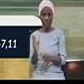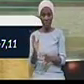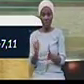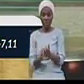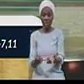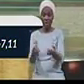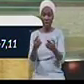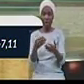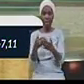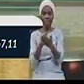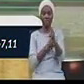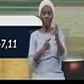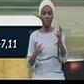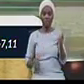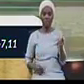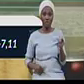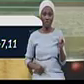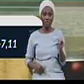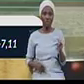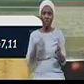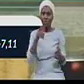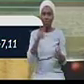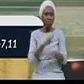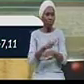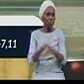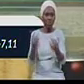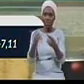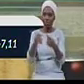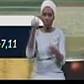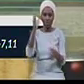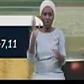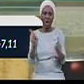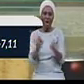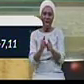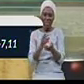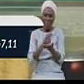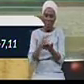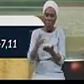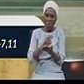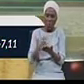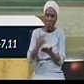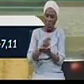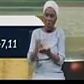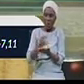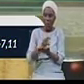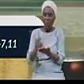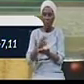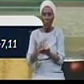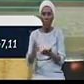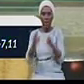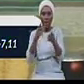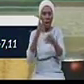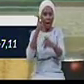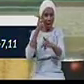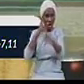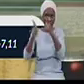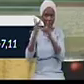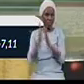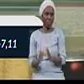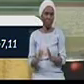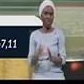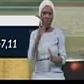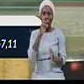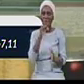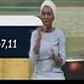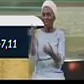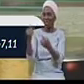not coming as a holy, holy prophet. You're not coming as a better than them all prophet. You're not coming as a